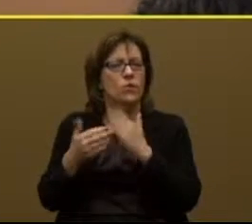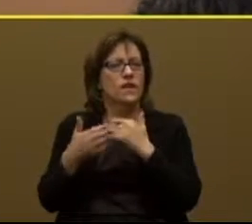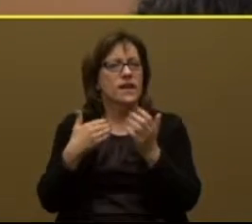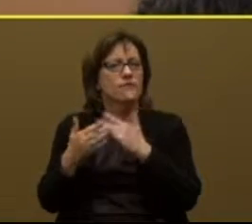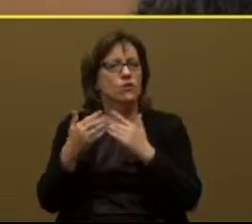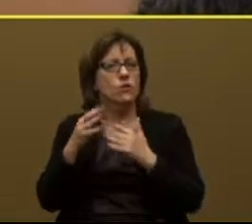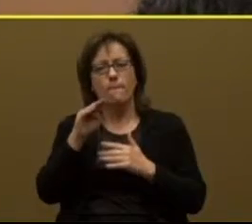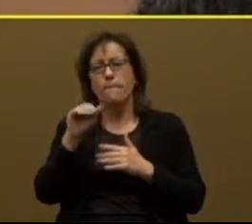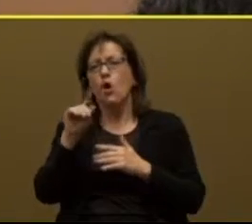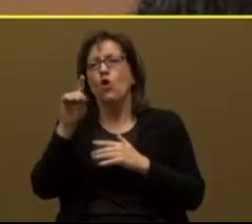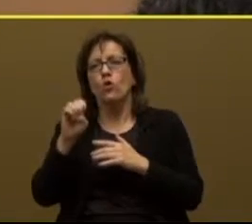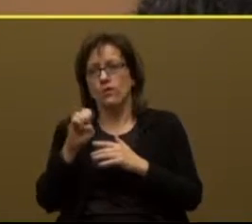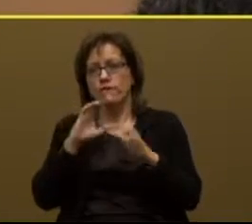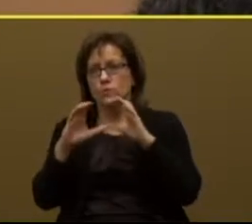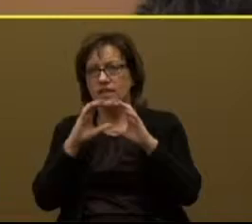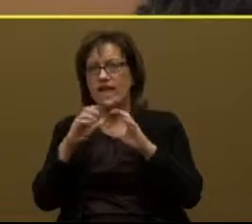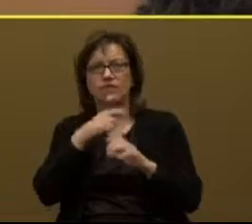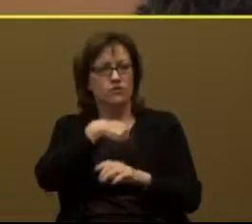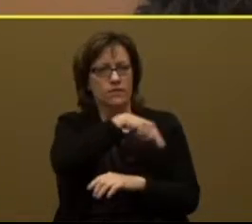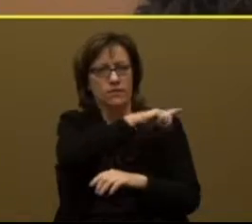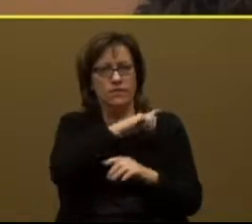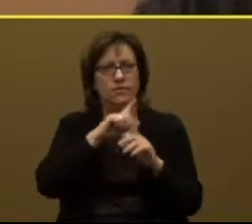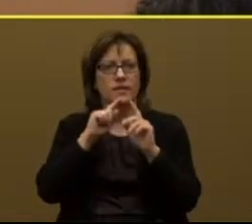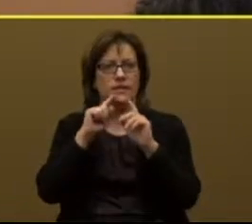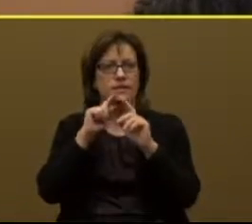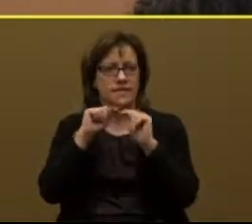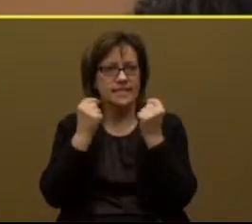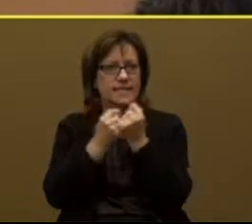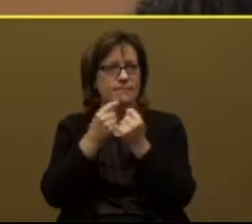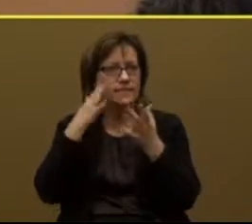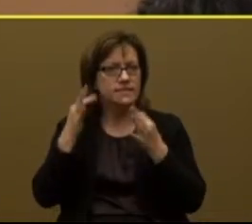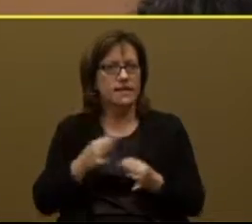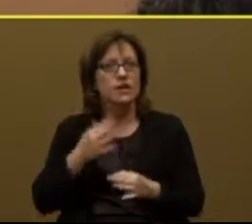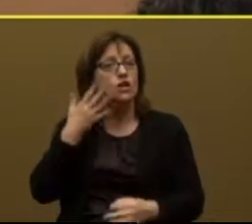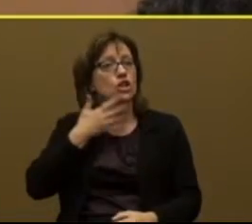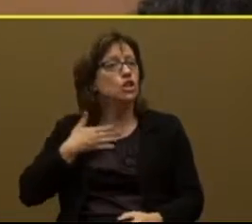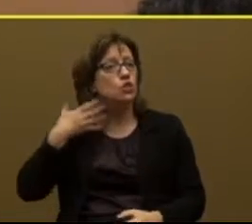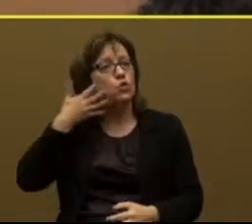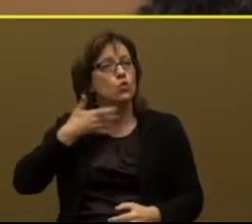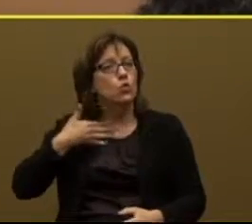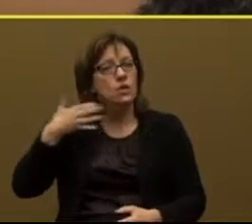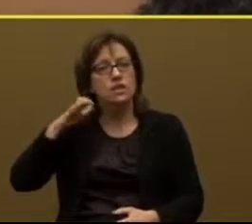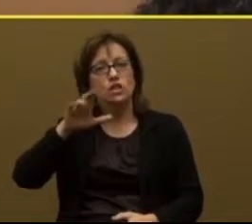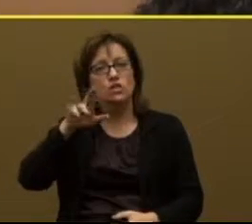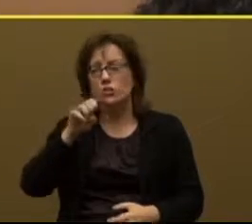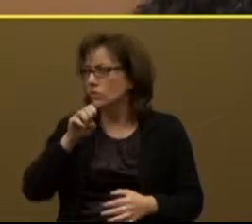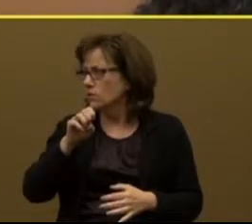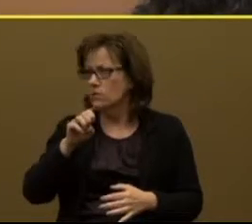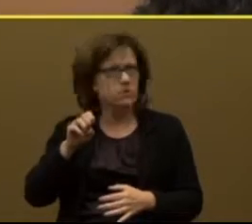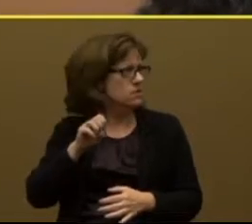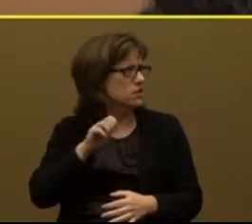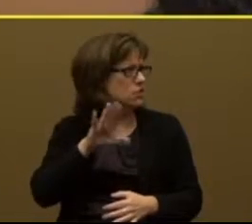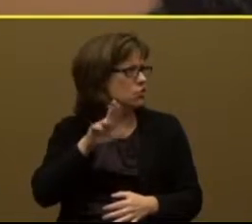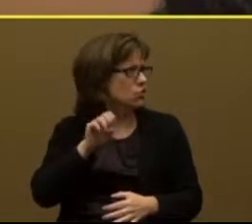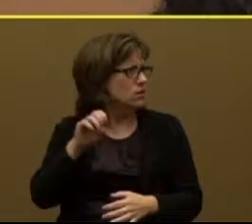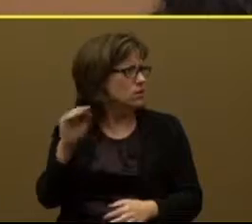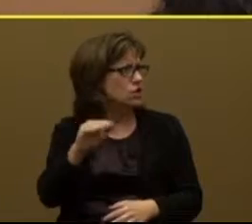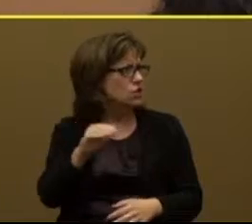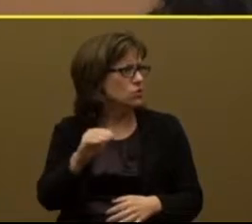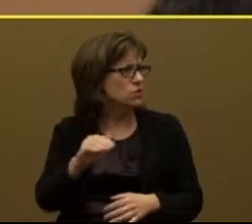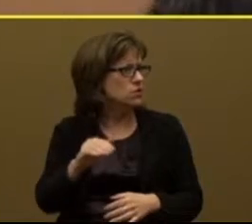team has decided on. We're cueing. Yes, thank you for that. Okay? All right.